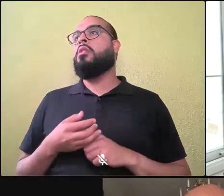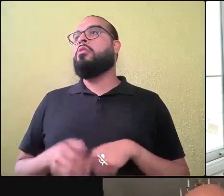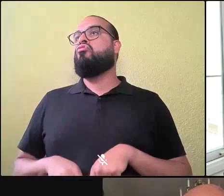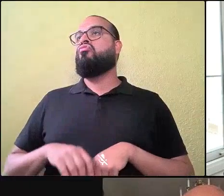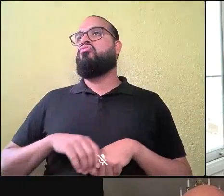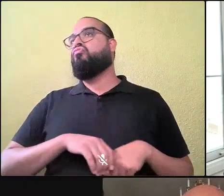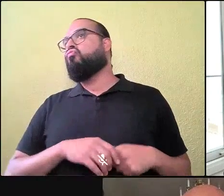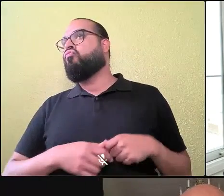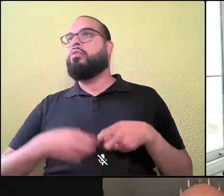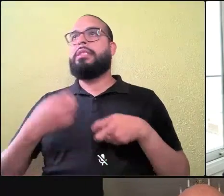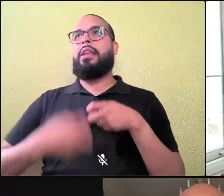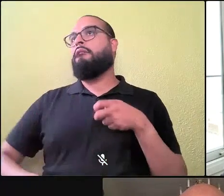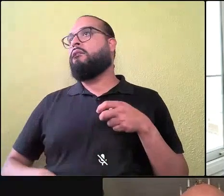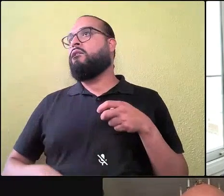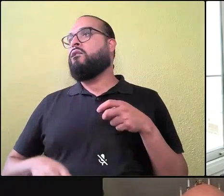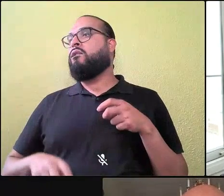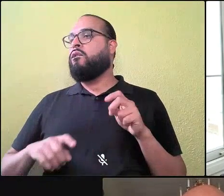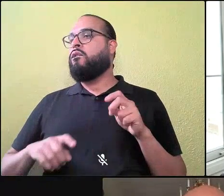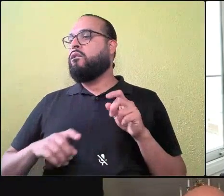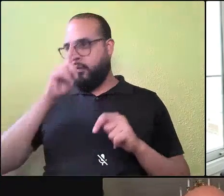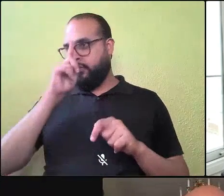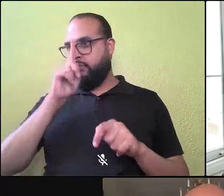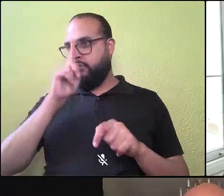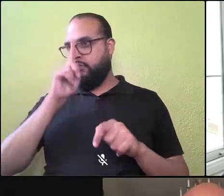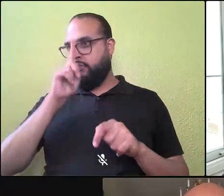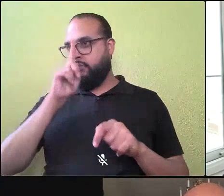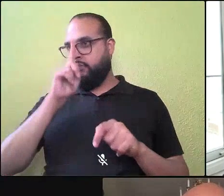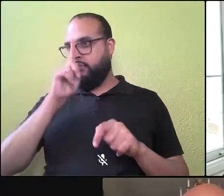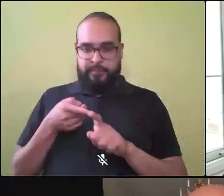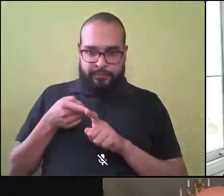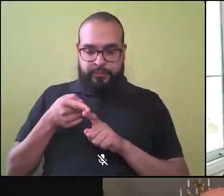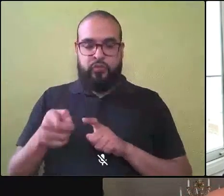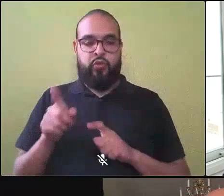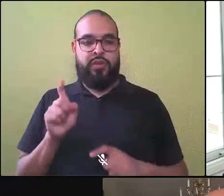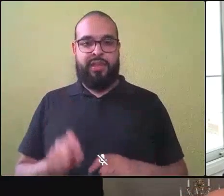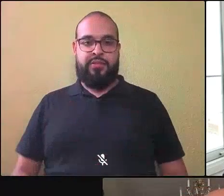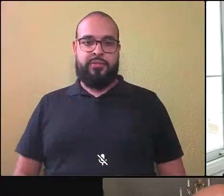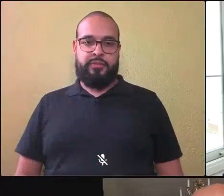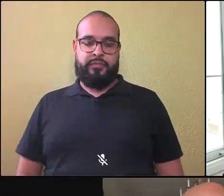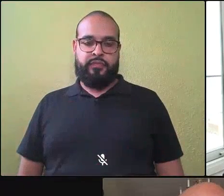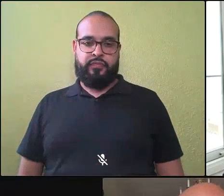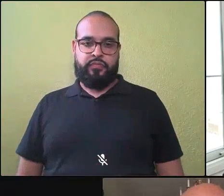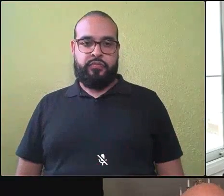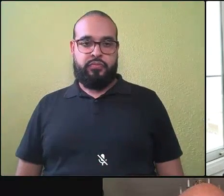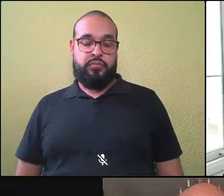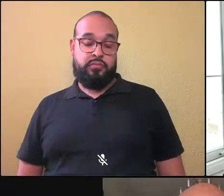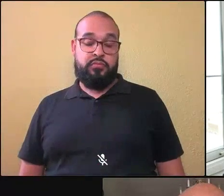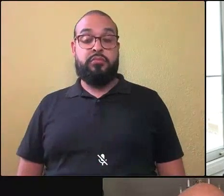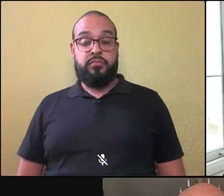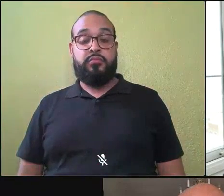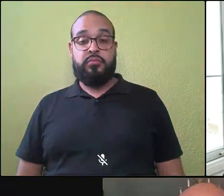find comfort in routine and structure and self-direction and things like that. I found that